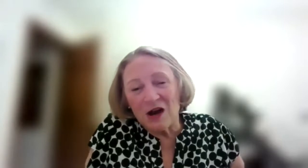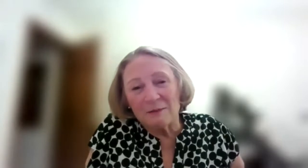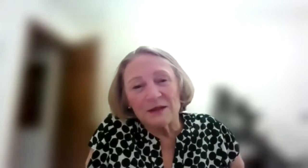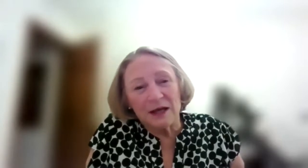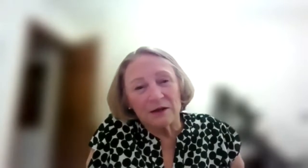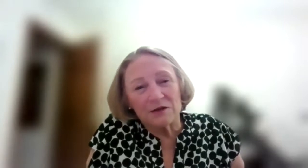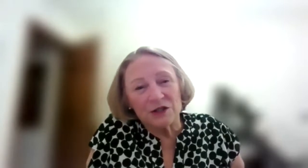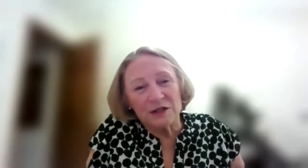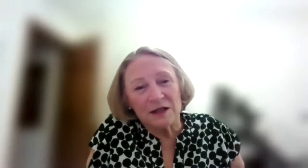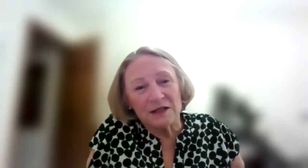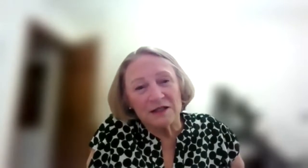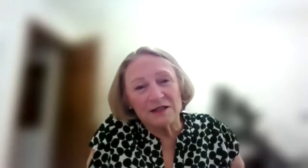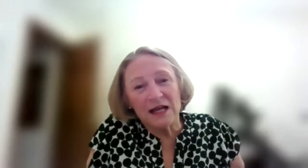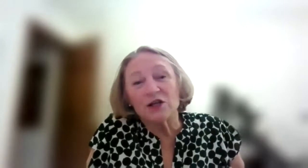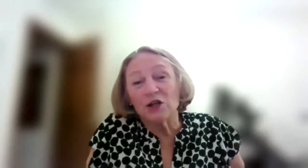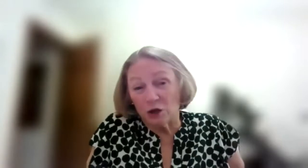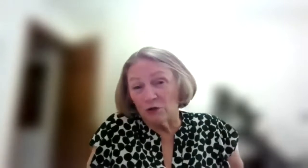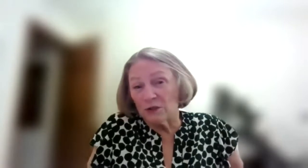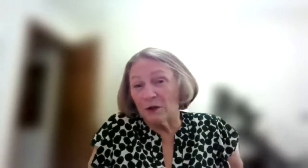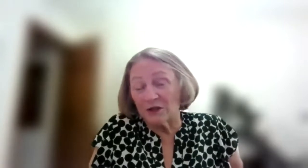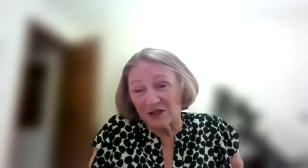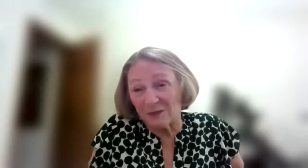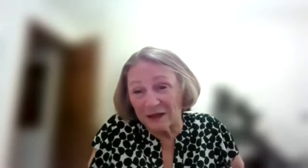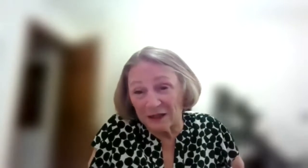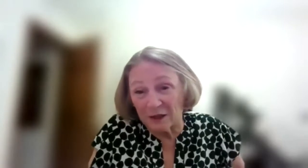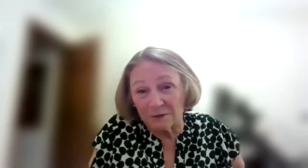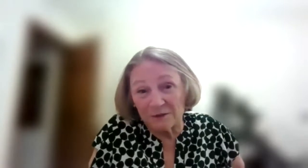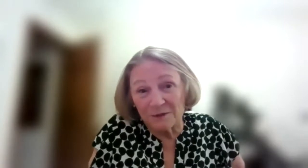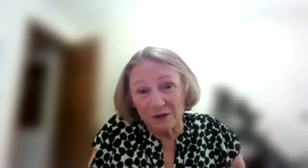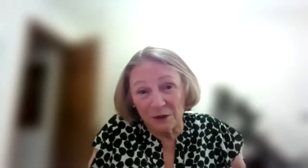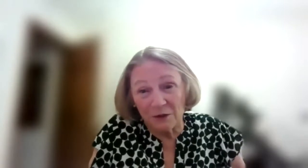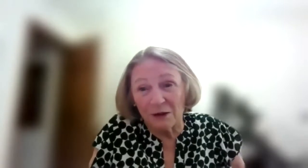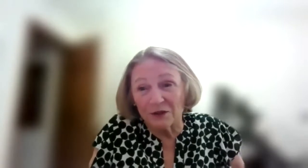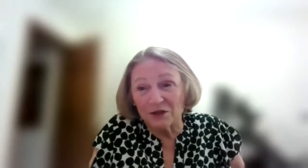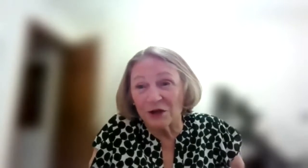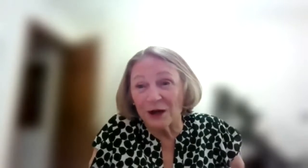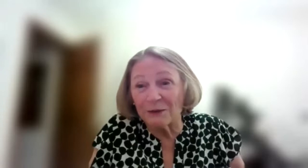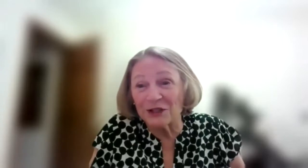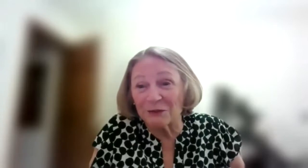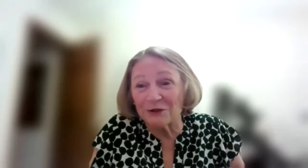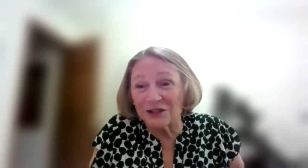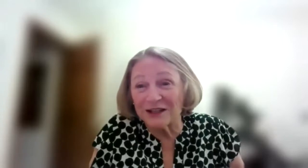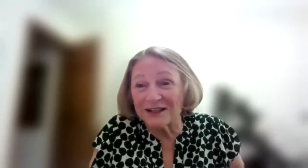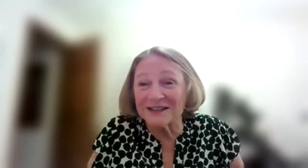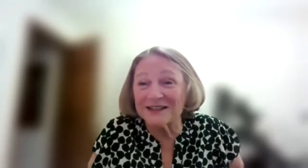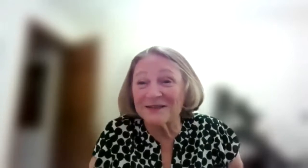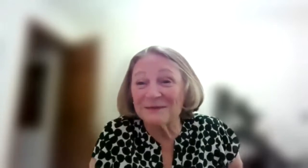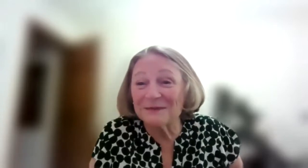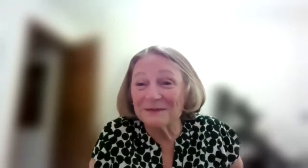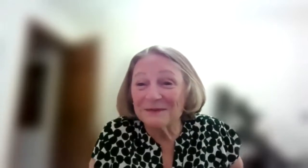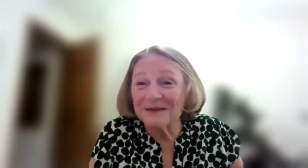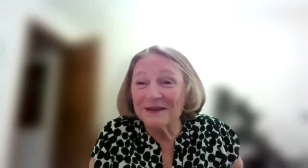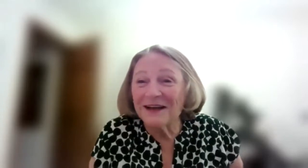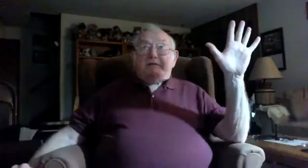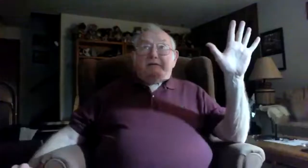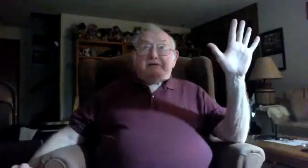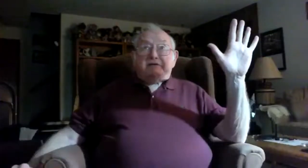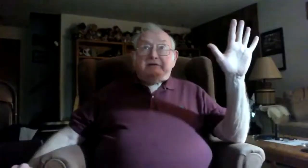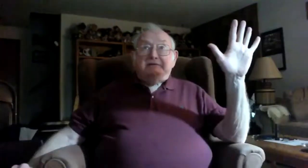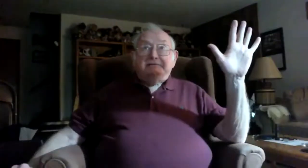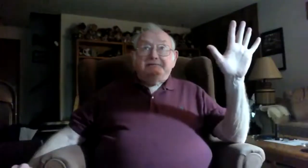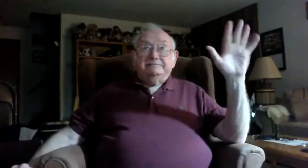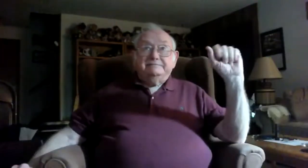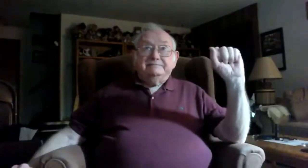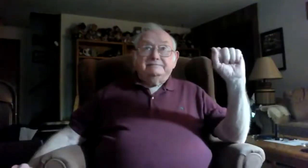appreciate the time and the energy that it's taken you to participate here. So I want you to know how much I appreciate it. I do have a